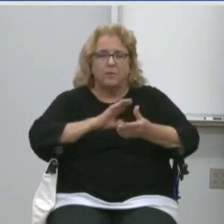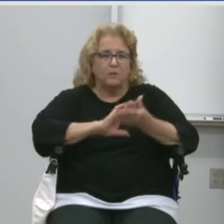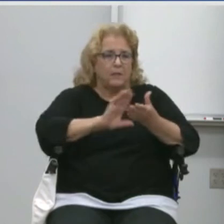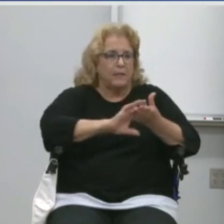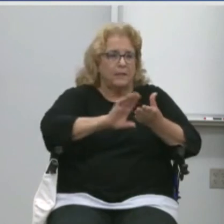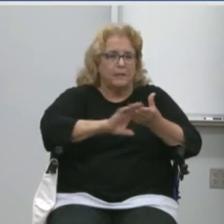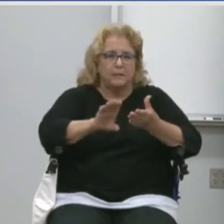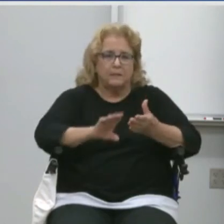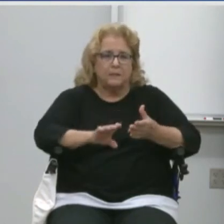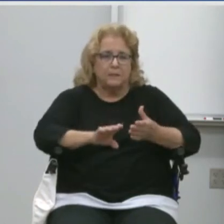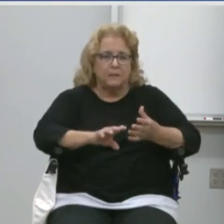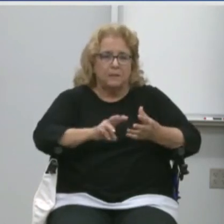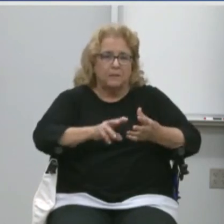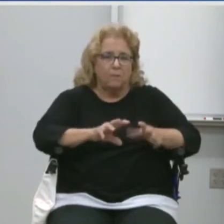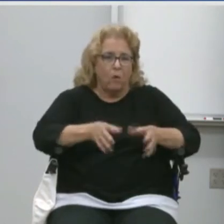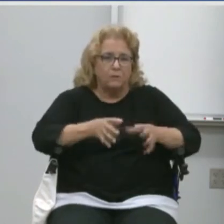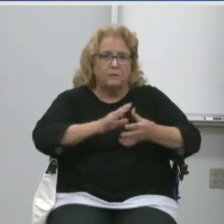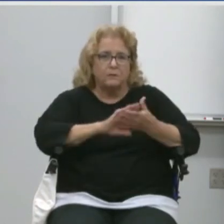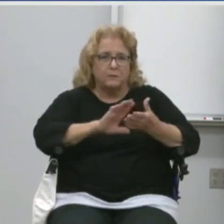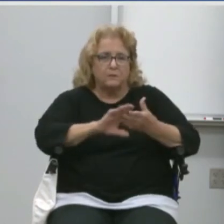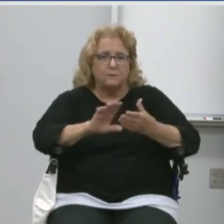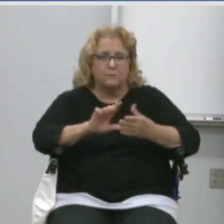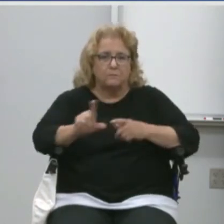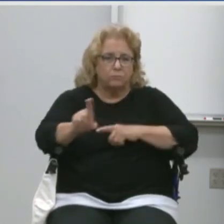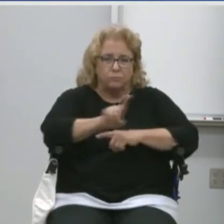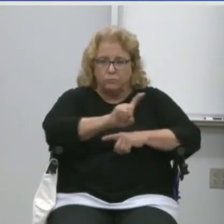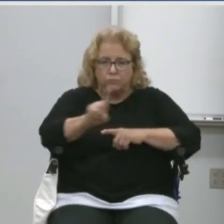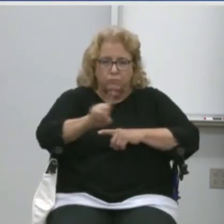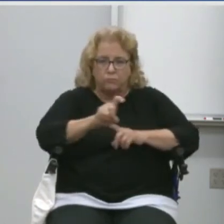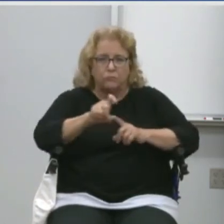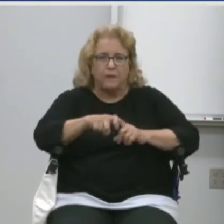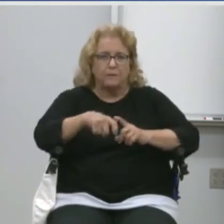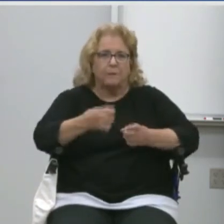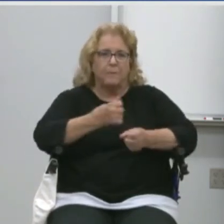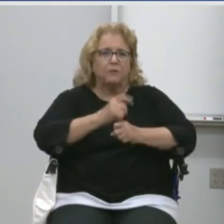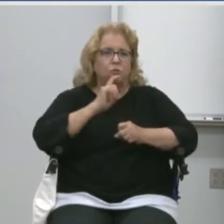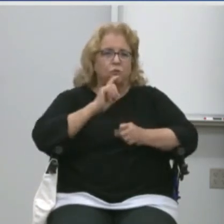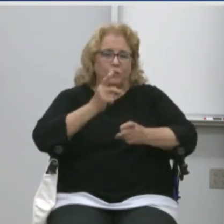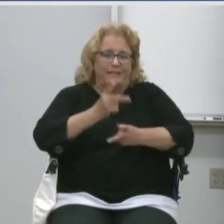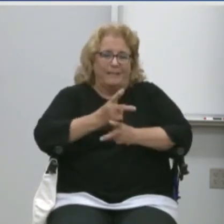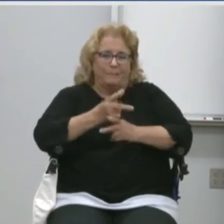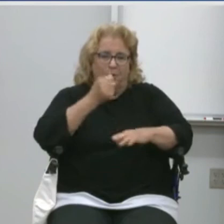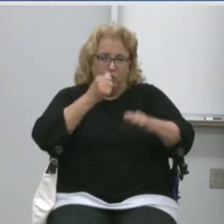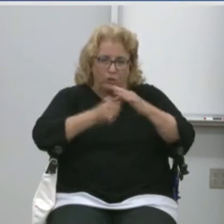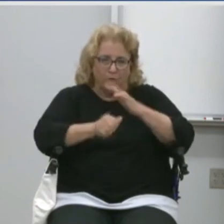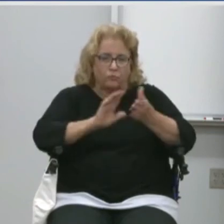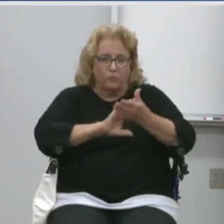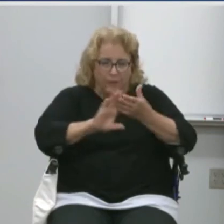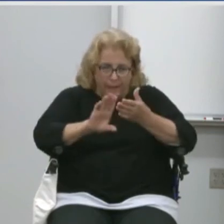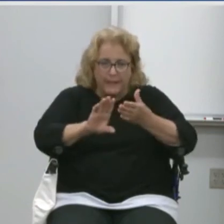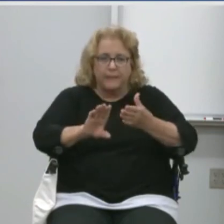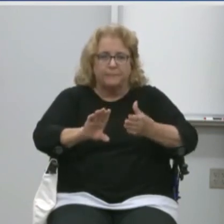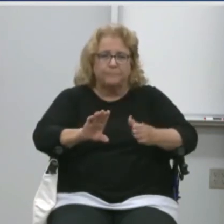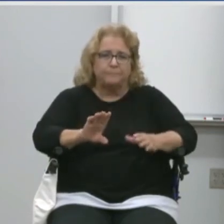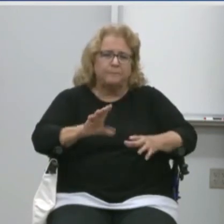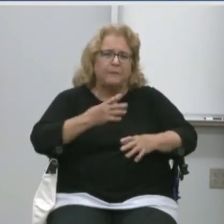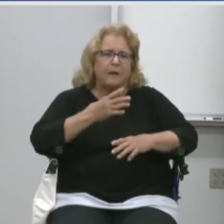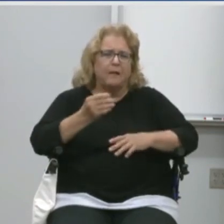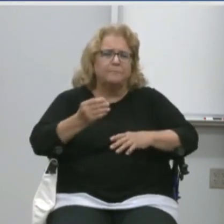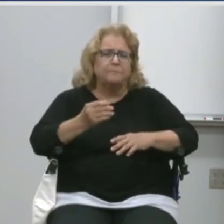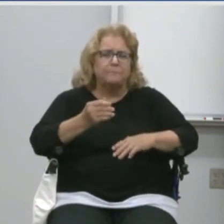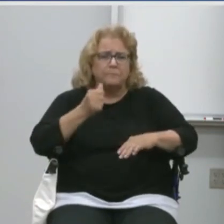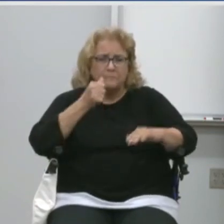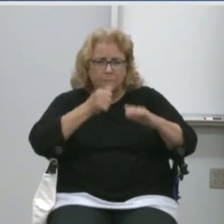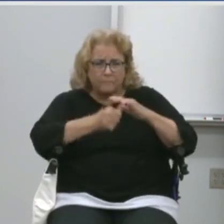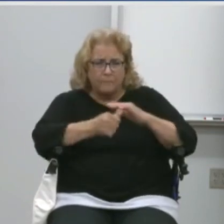stations, washing stations, and all the disinfectants necessary to be able to keep these shelters clean and disinfected. And then also in the